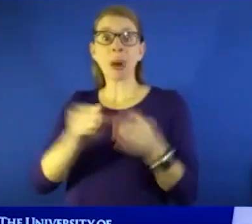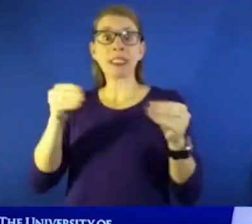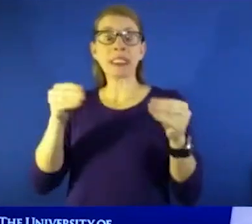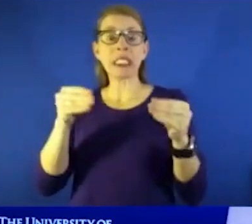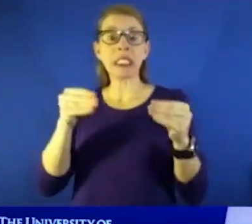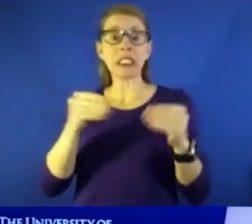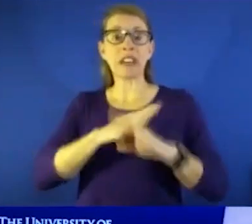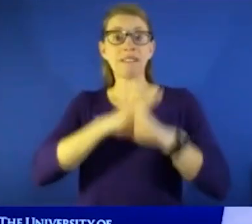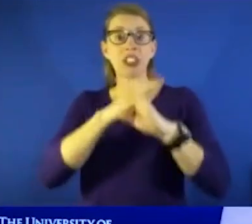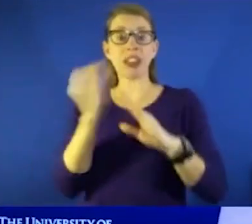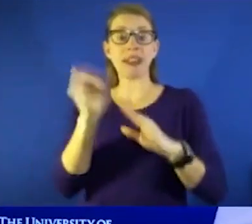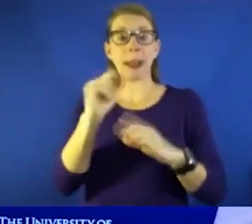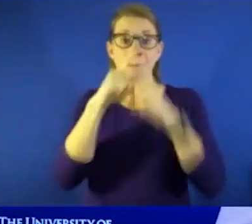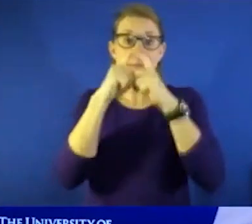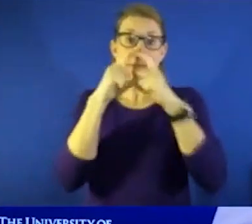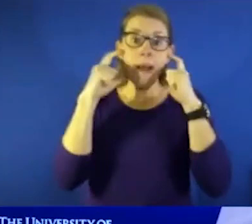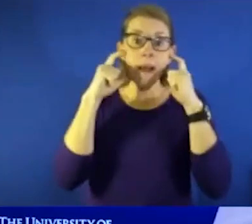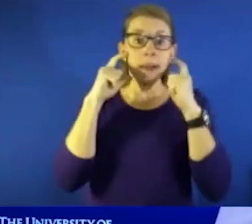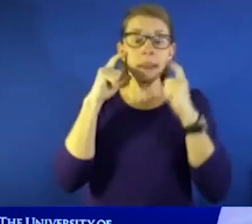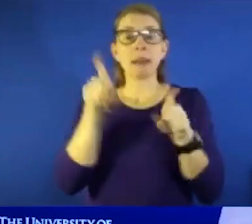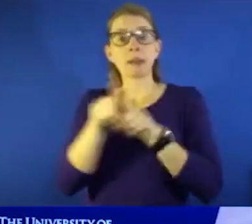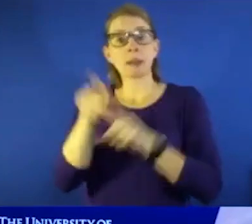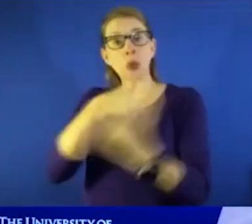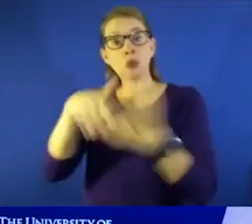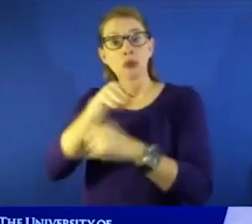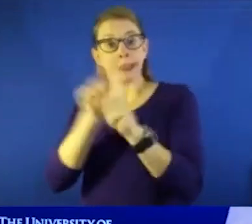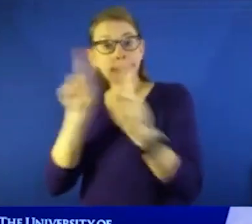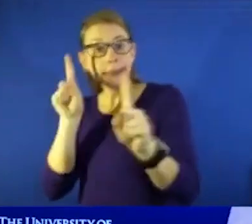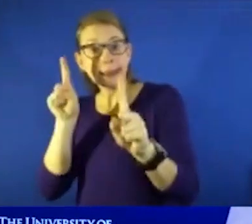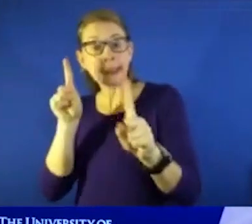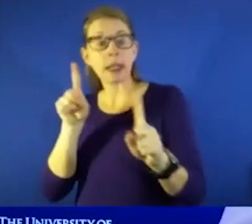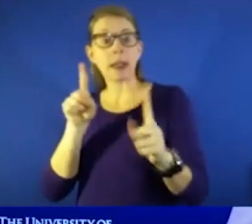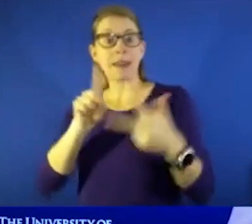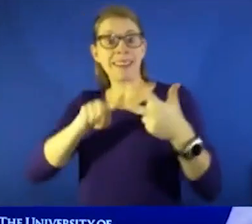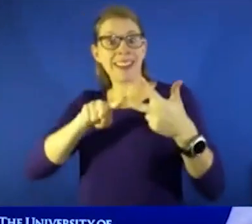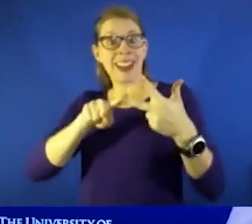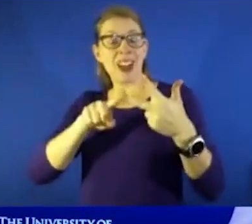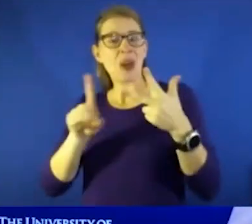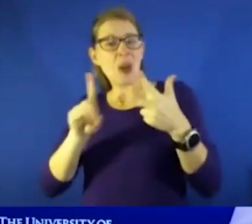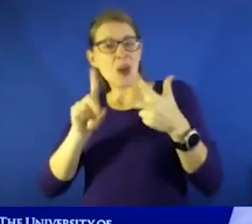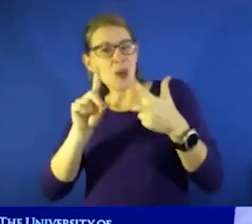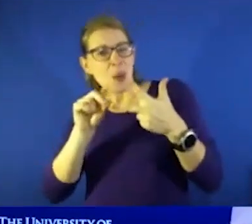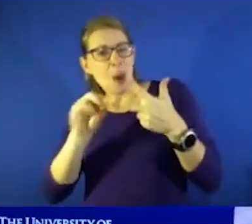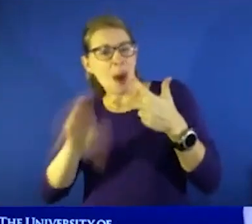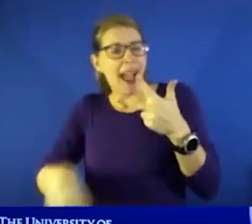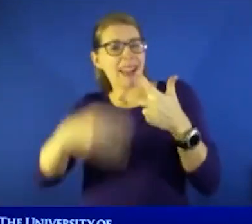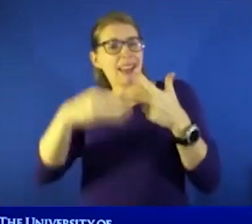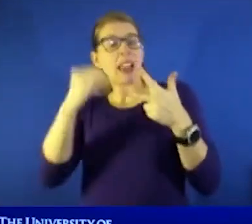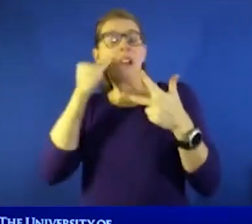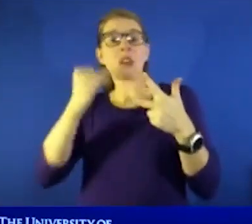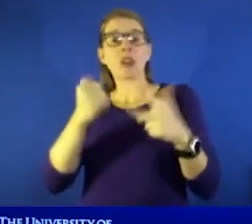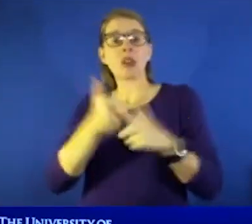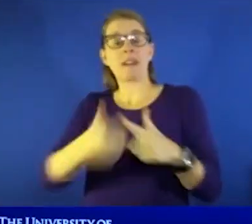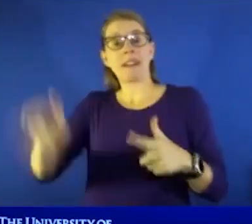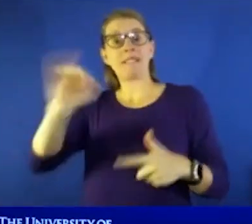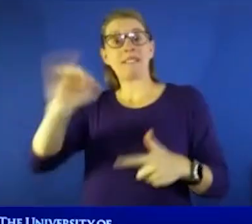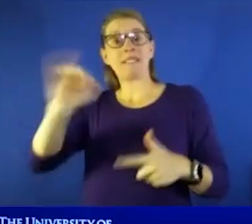and distancing. But this is one more thing, if you are infected, to help reduce your risk of coming here to the